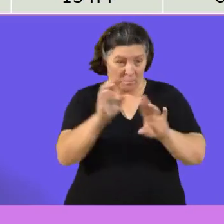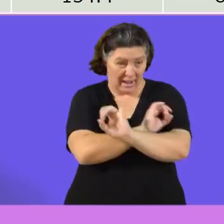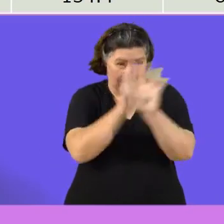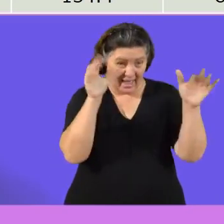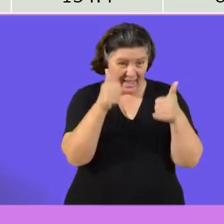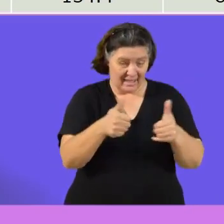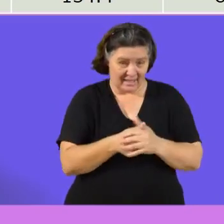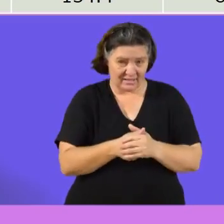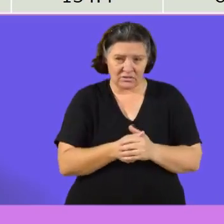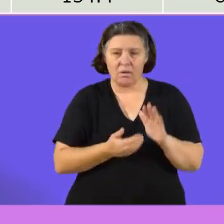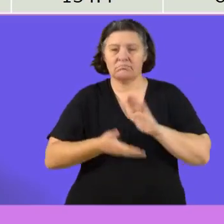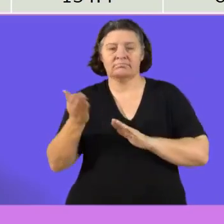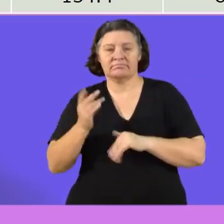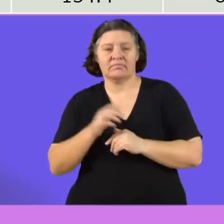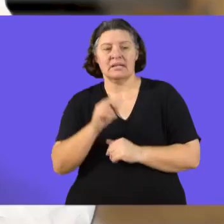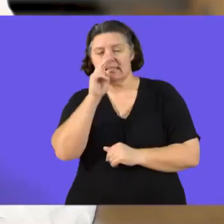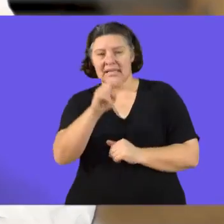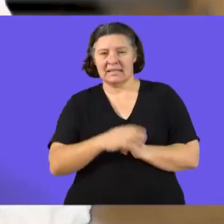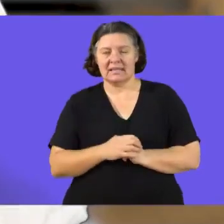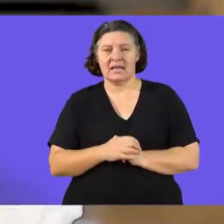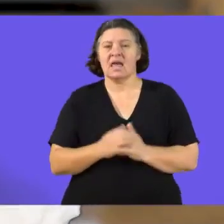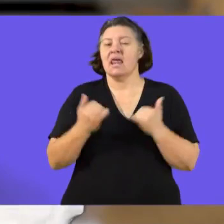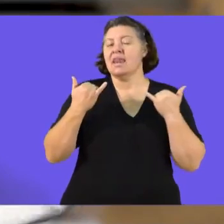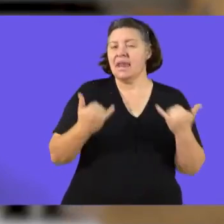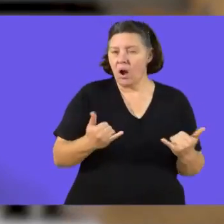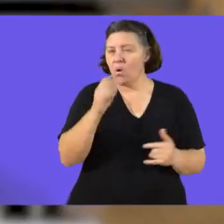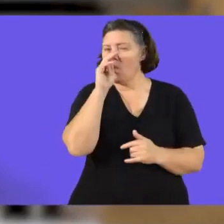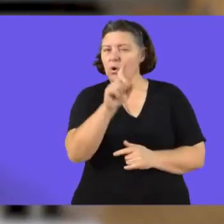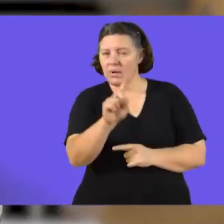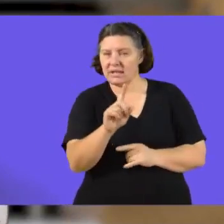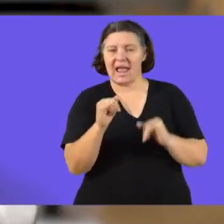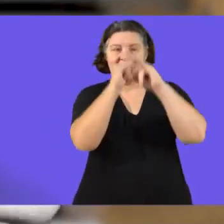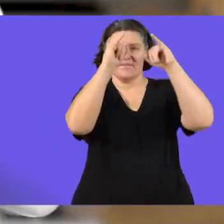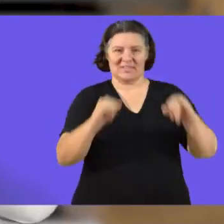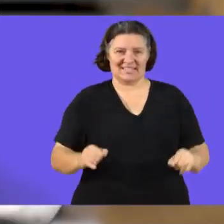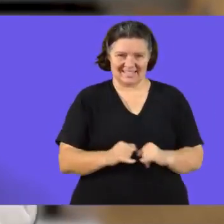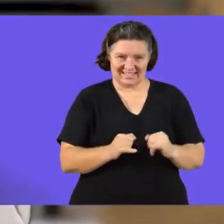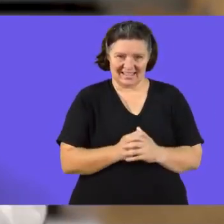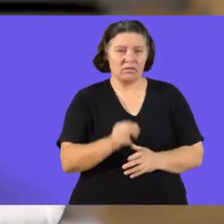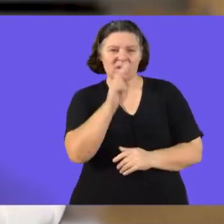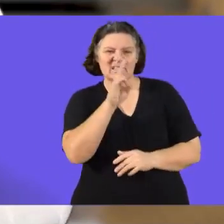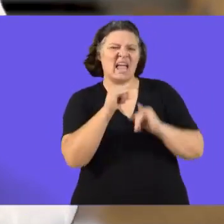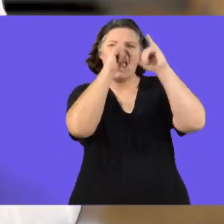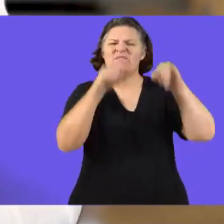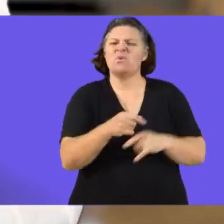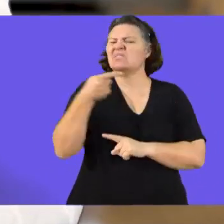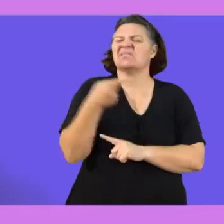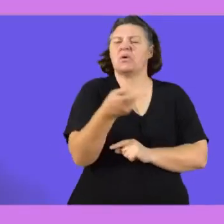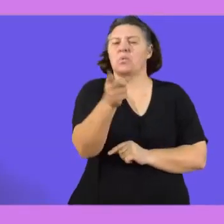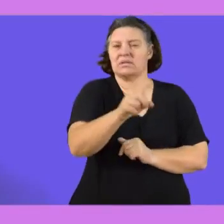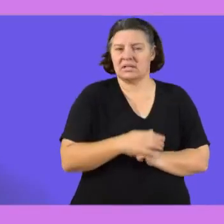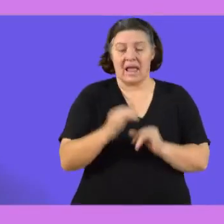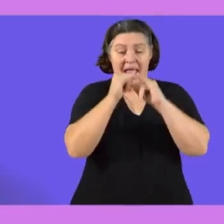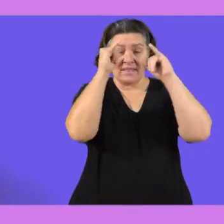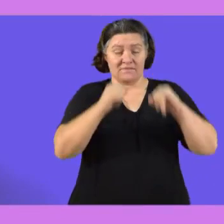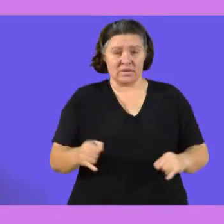7,861. I hope that's clear. Let's quickly move on. See. Right, guys, now we'll be looking at invoices. Let's see exactly what